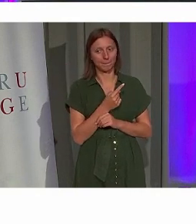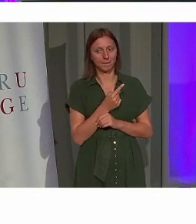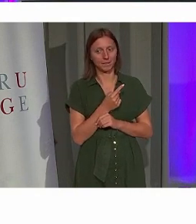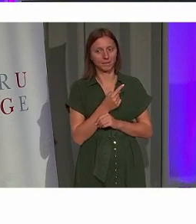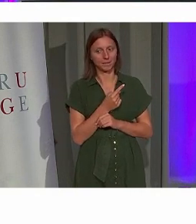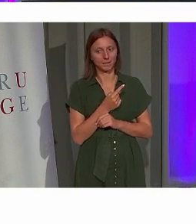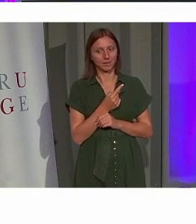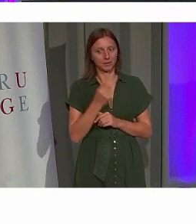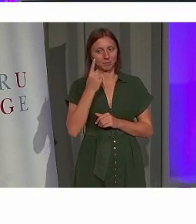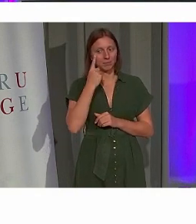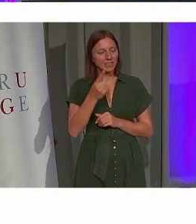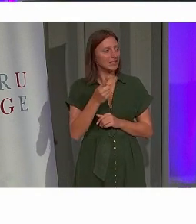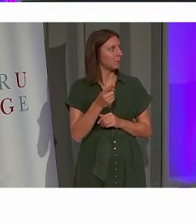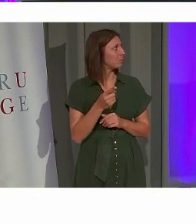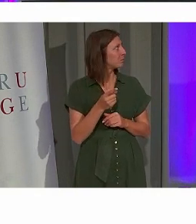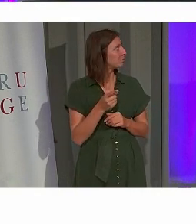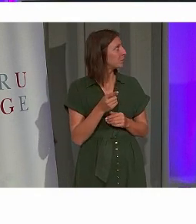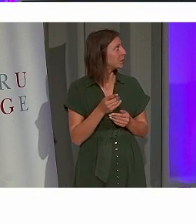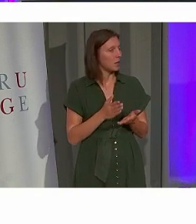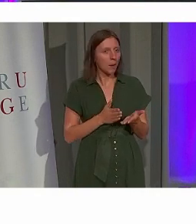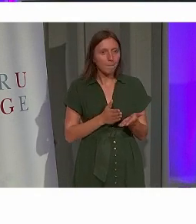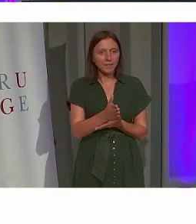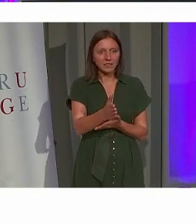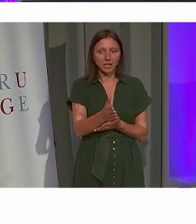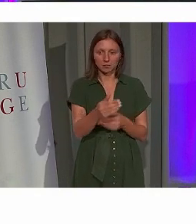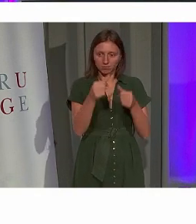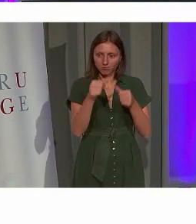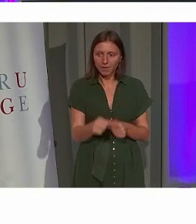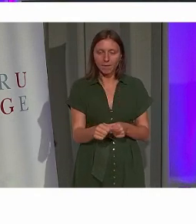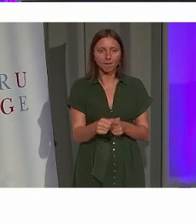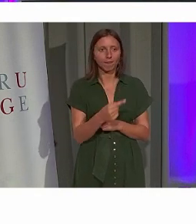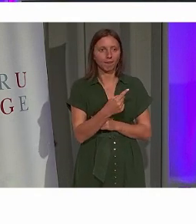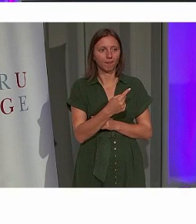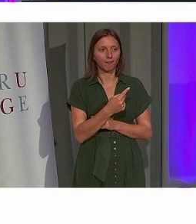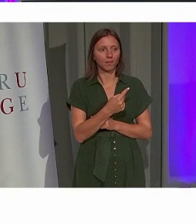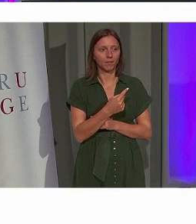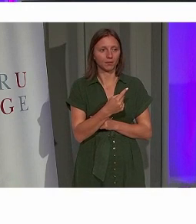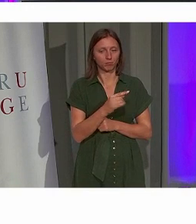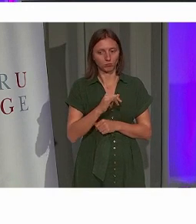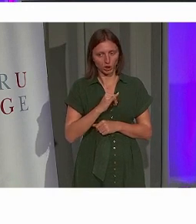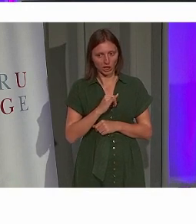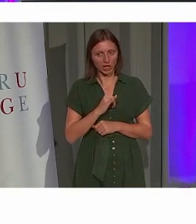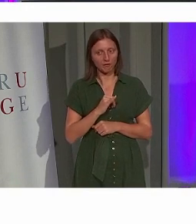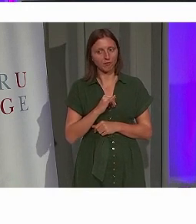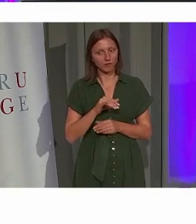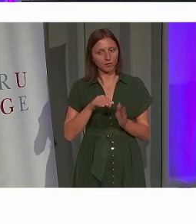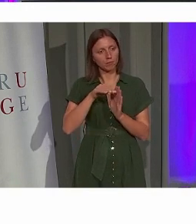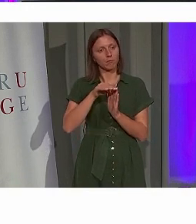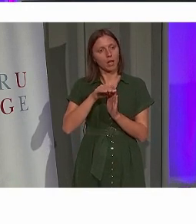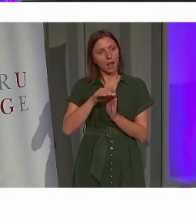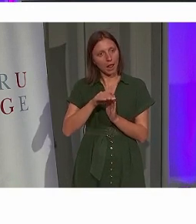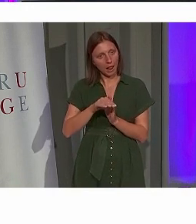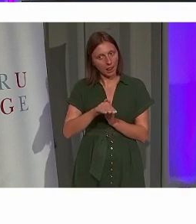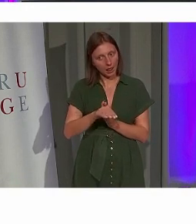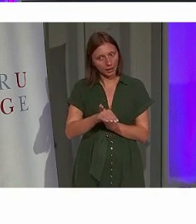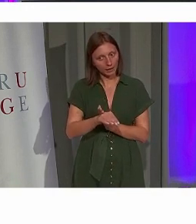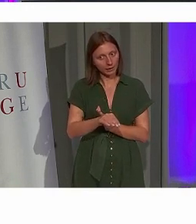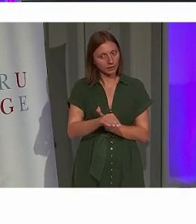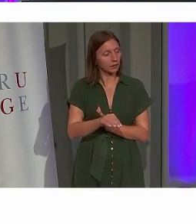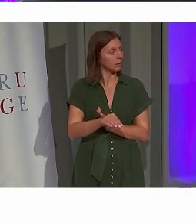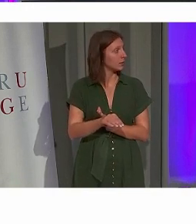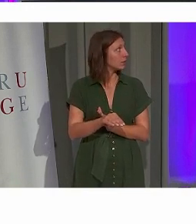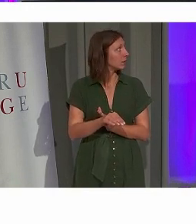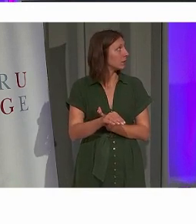out a contest. And so, as you see, this was the final result. The concept, the passage was still